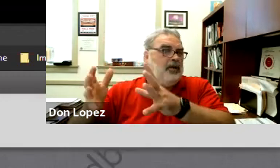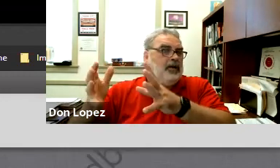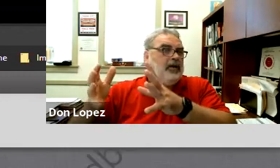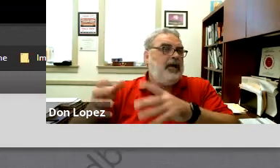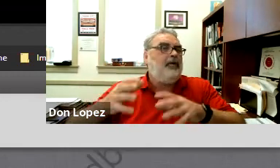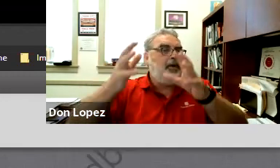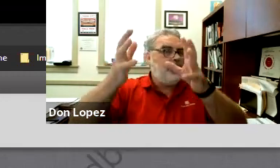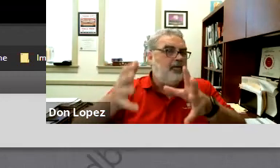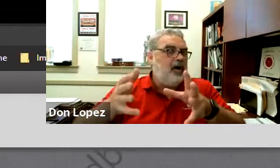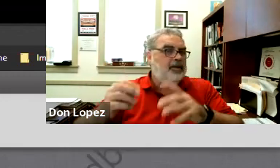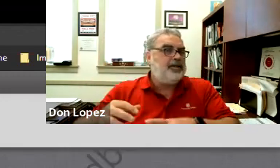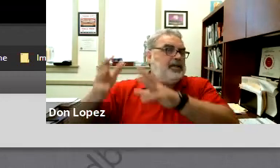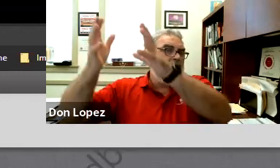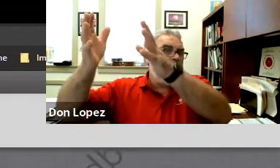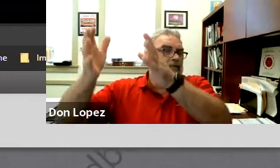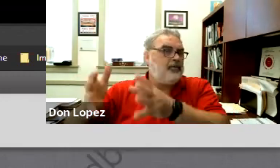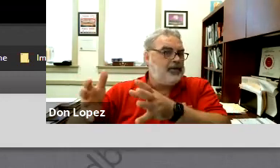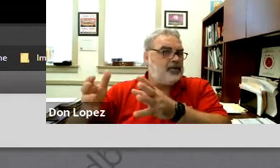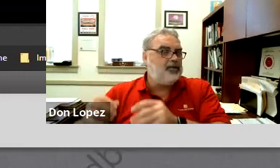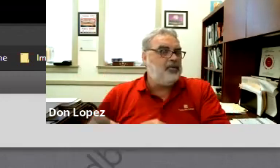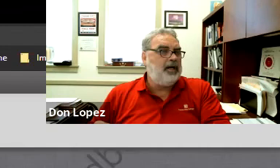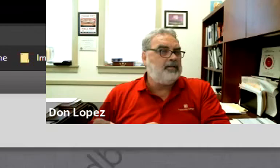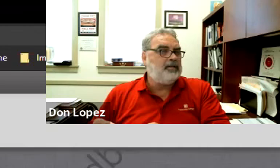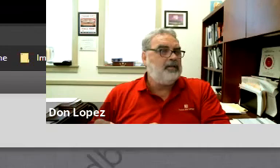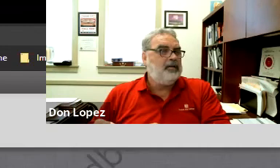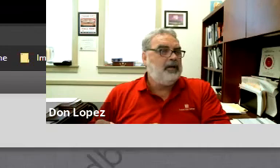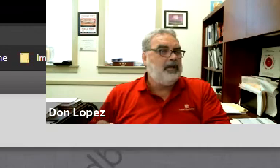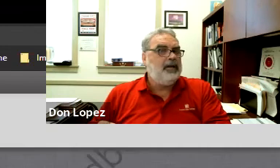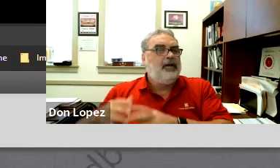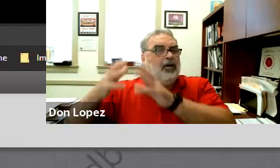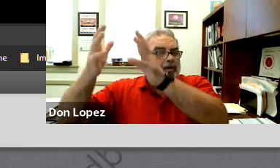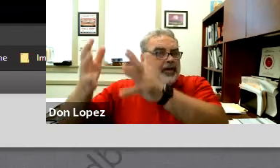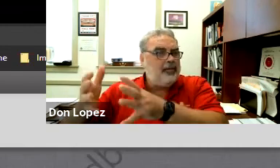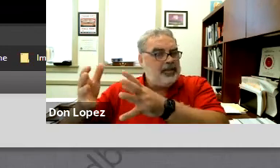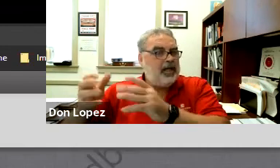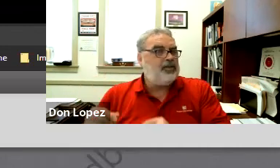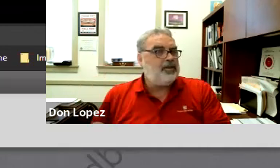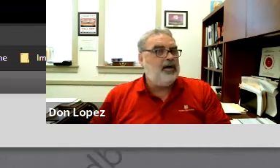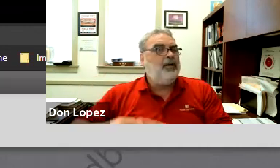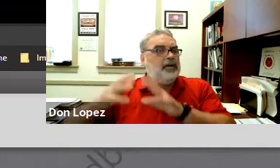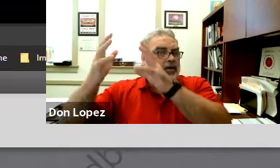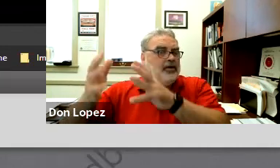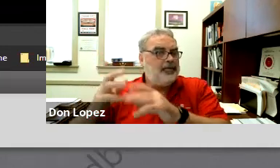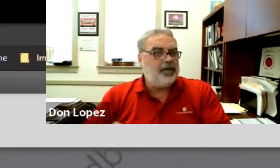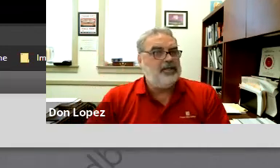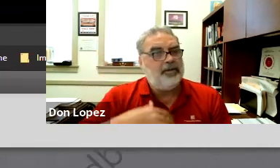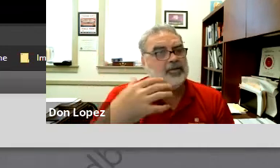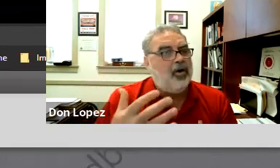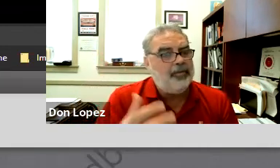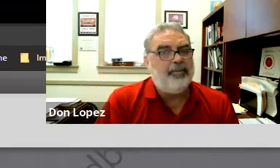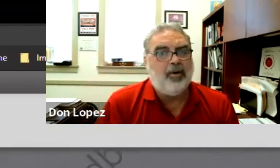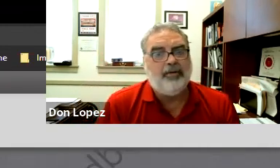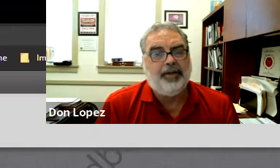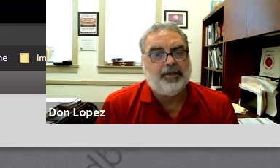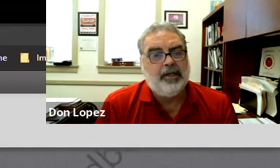plans, right? What their progress is, all of the resource requests, right? All the implementation timelines, all of those kinds of things will